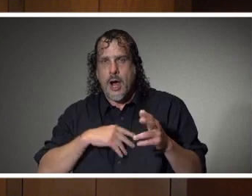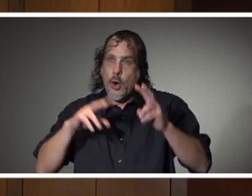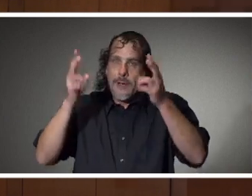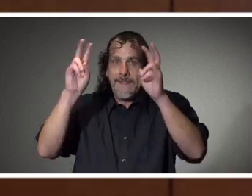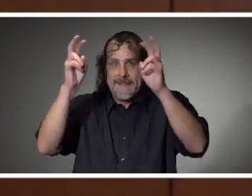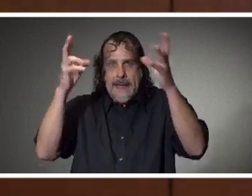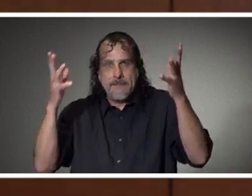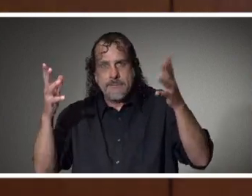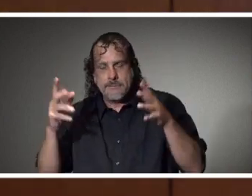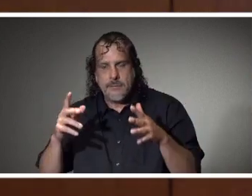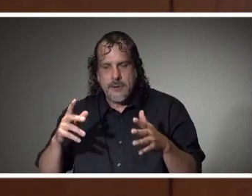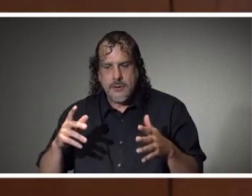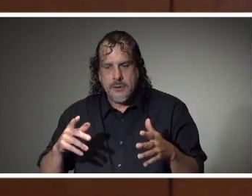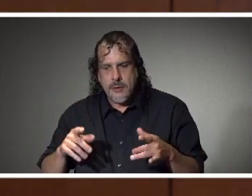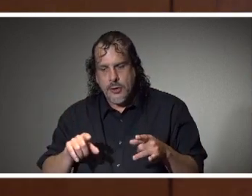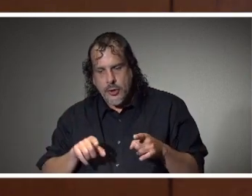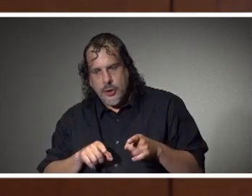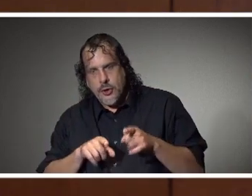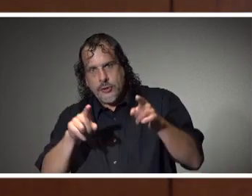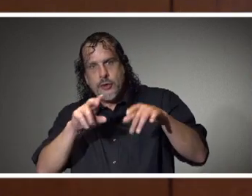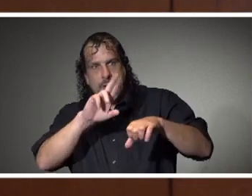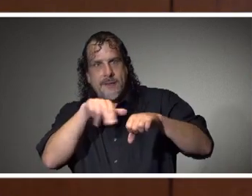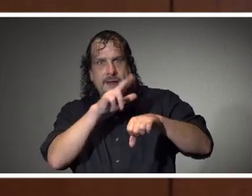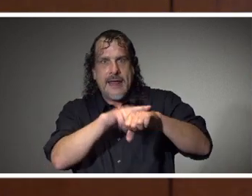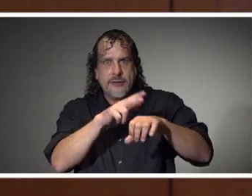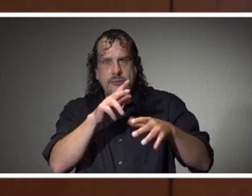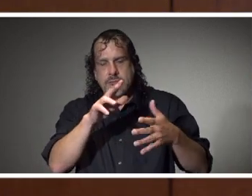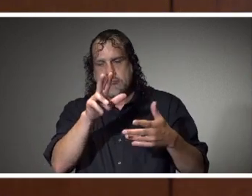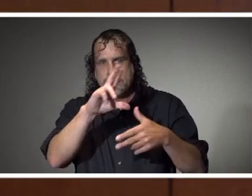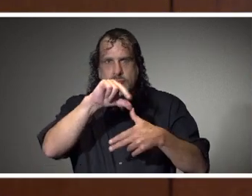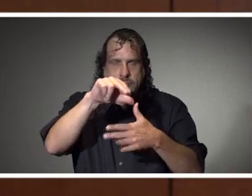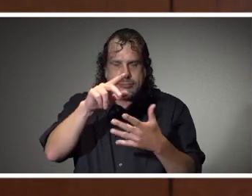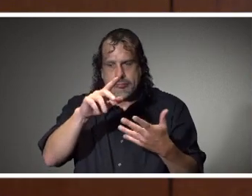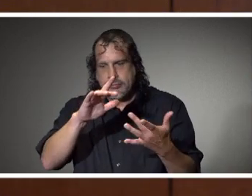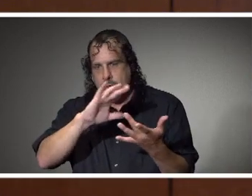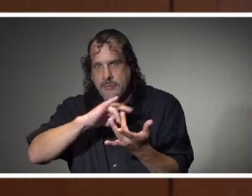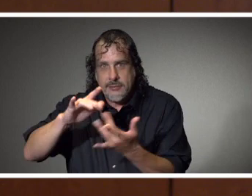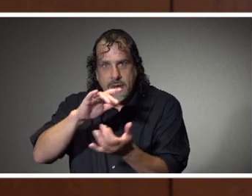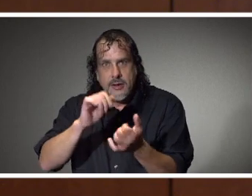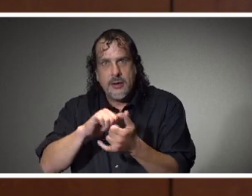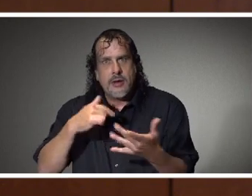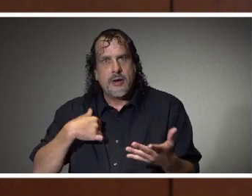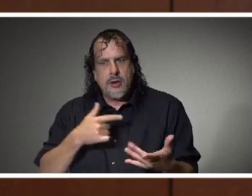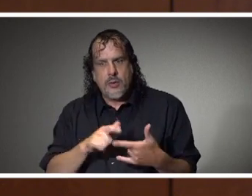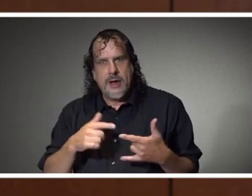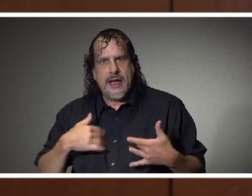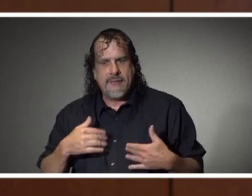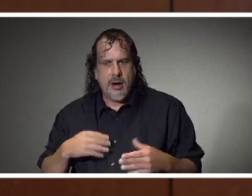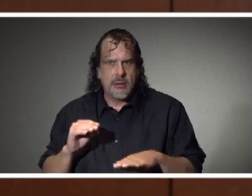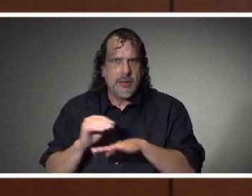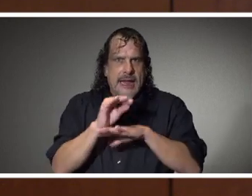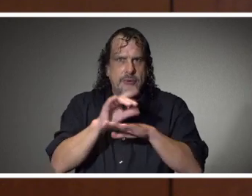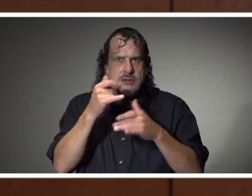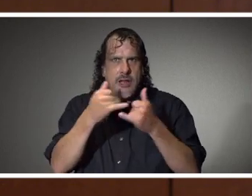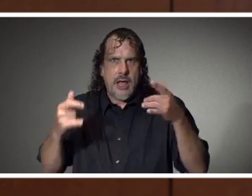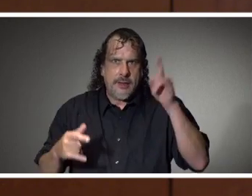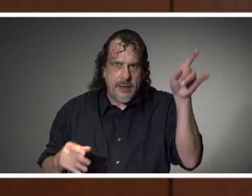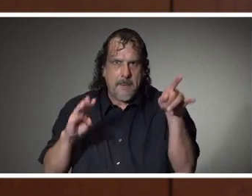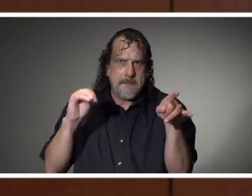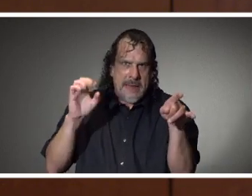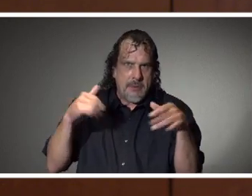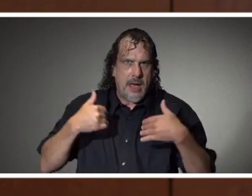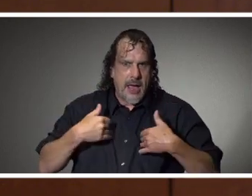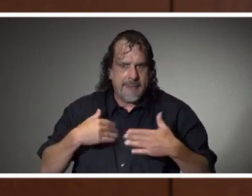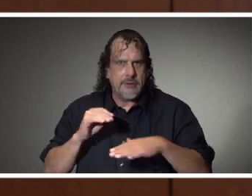that even during our natural disasters, FEMA has opened up their crisis counseling line as well. And that